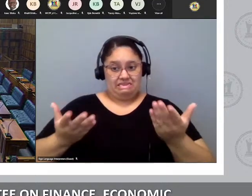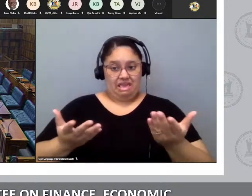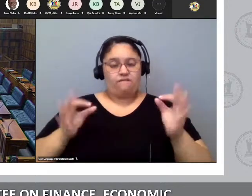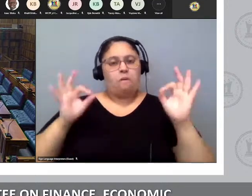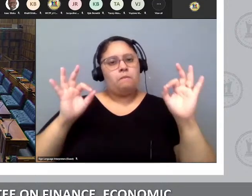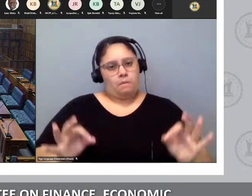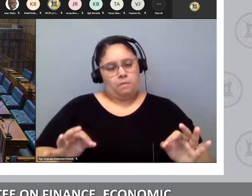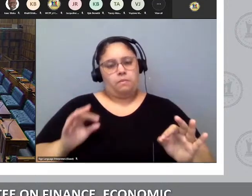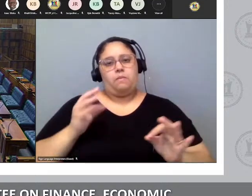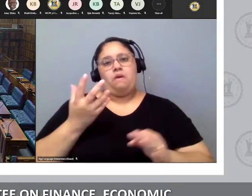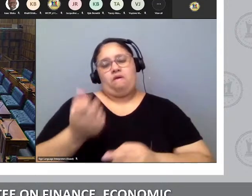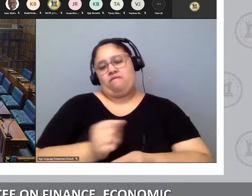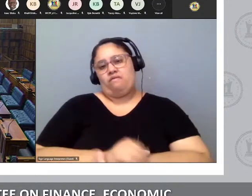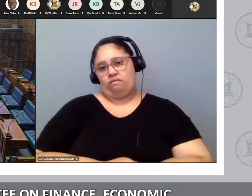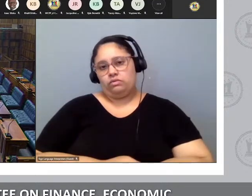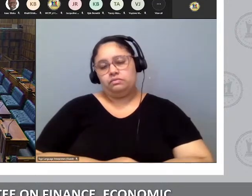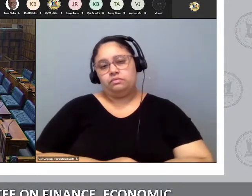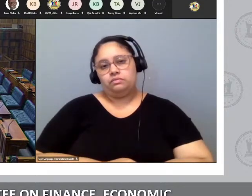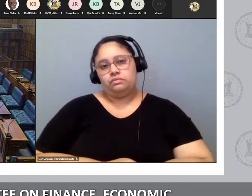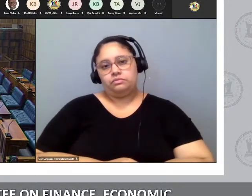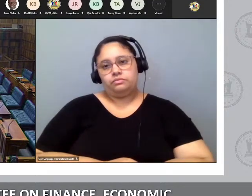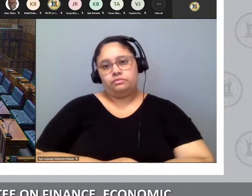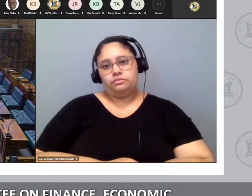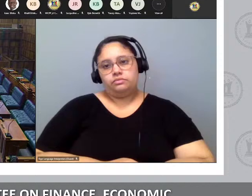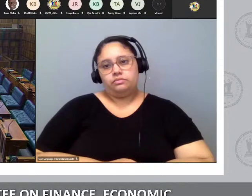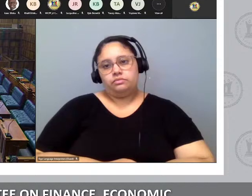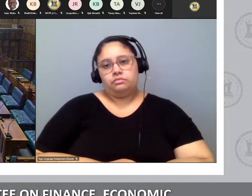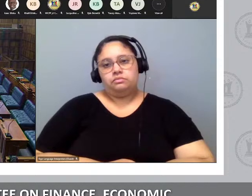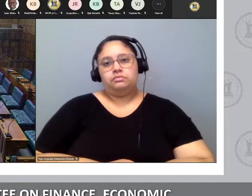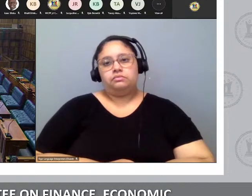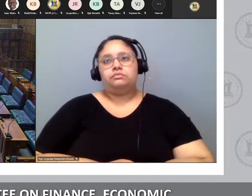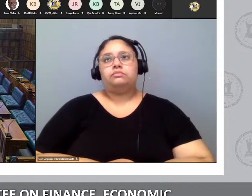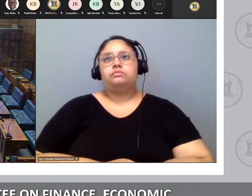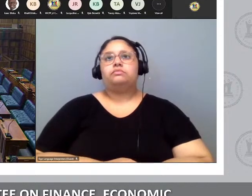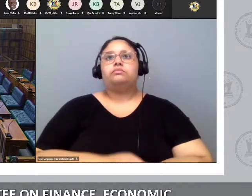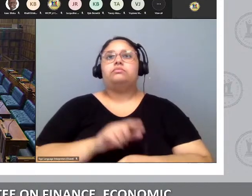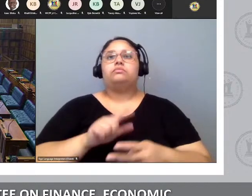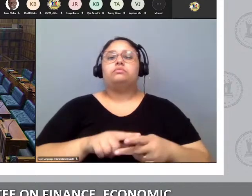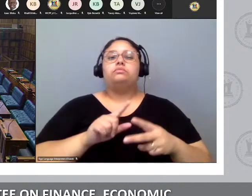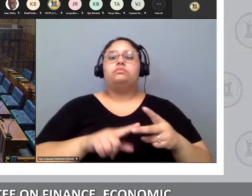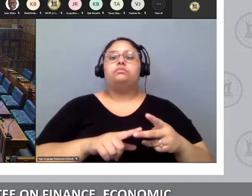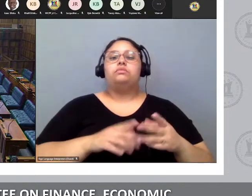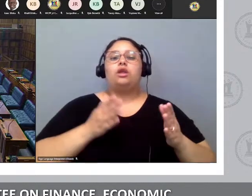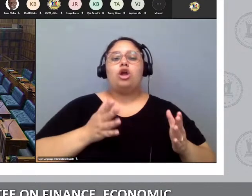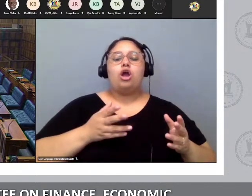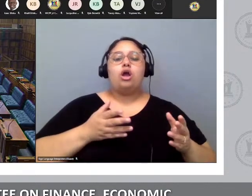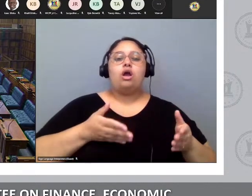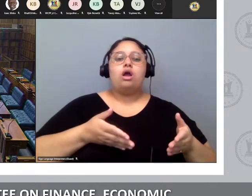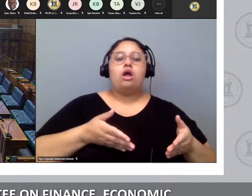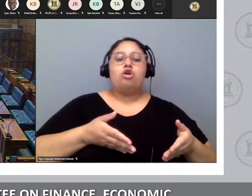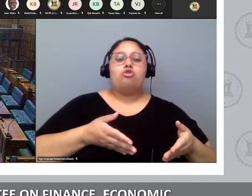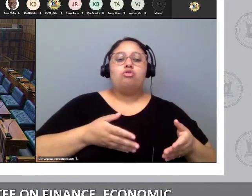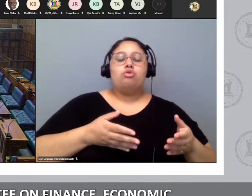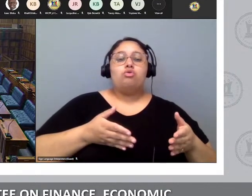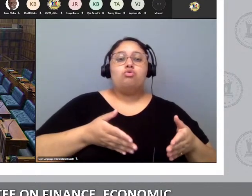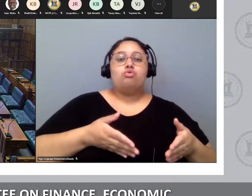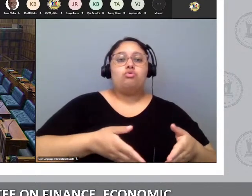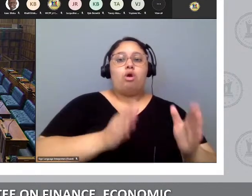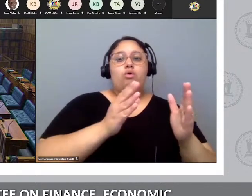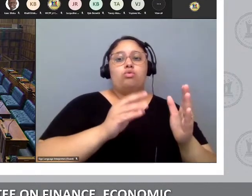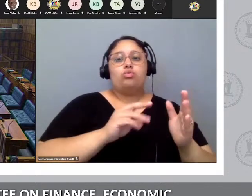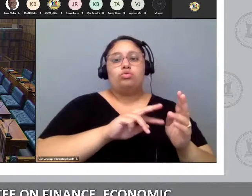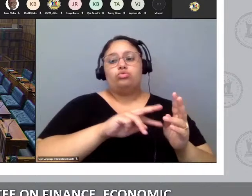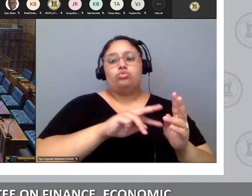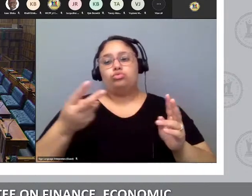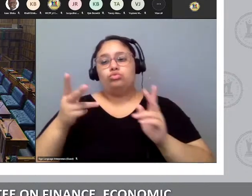and correct um I think the the one around the road and rail um SM will ask you to come in uh